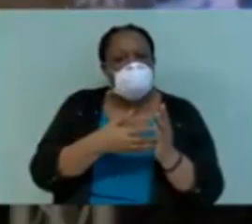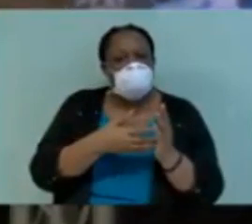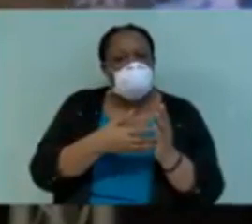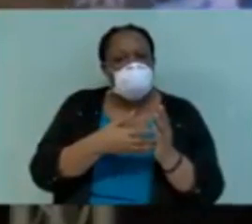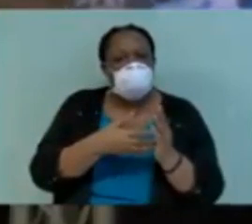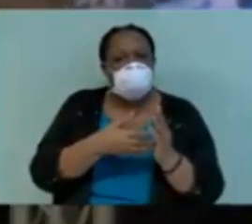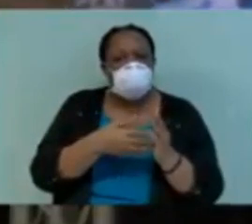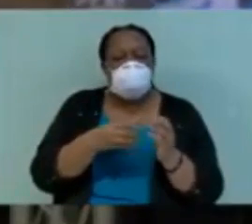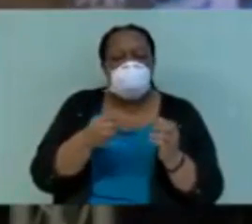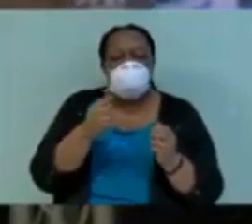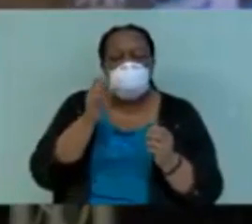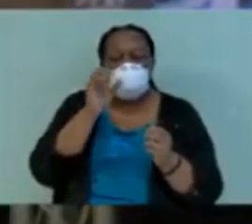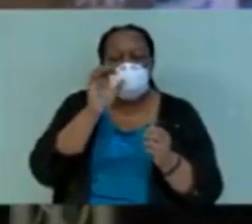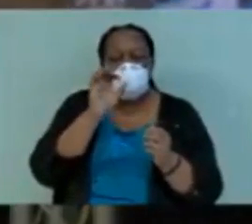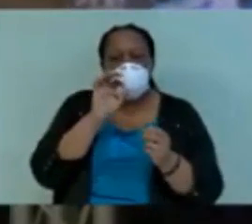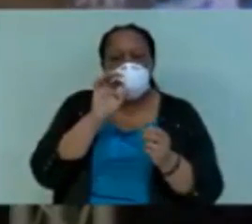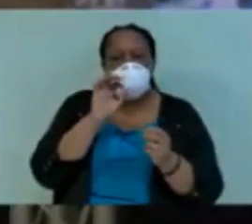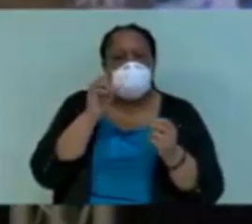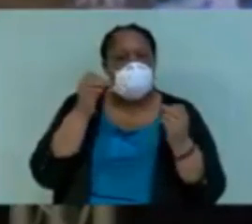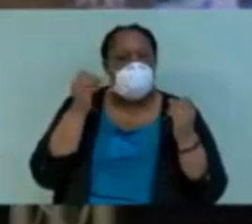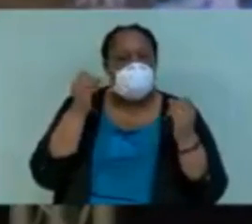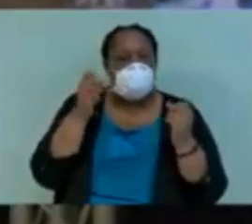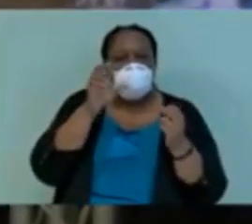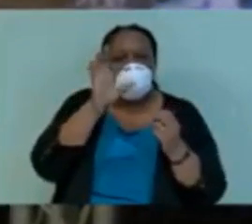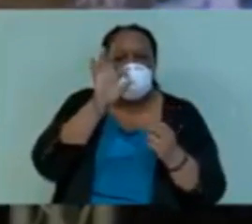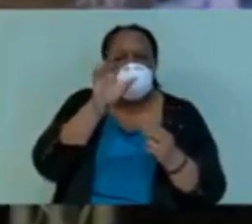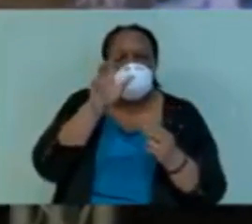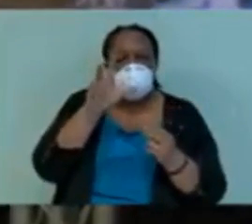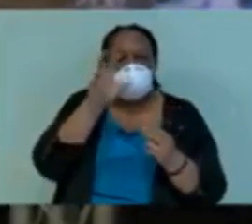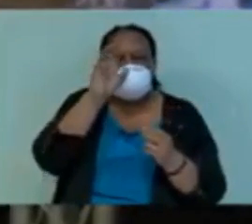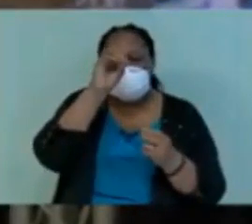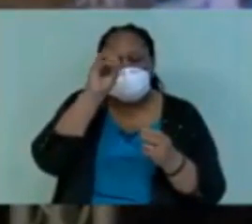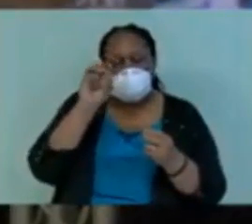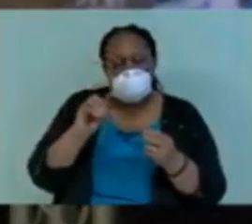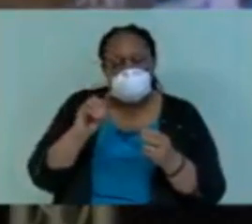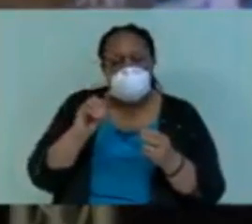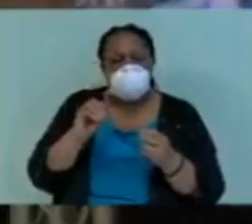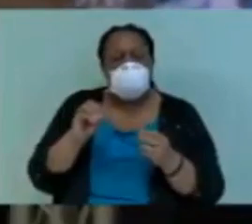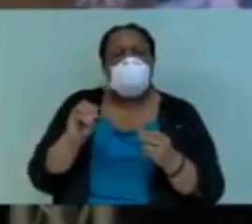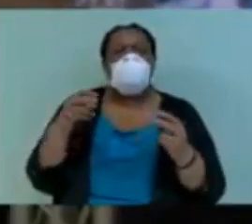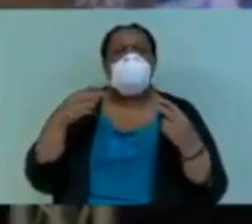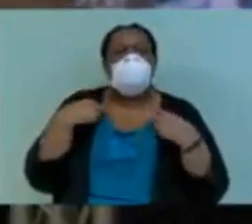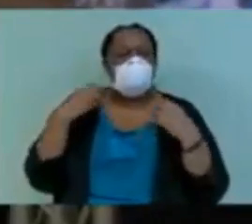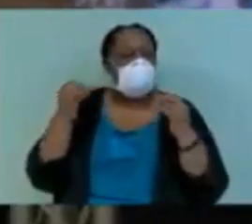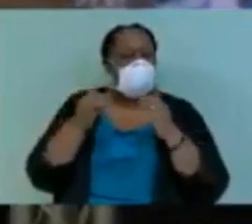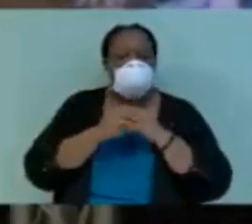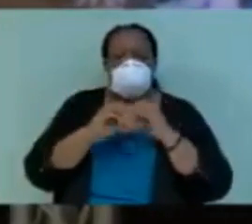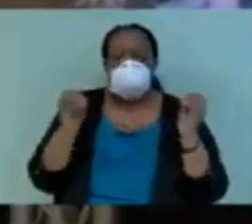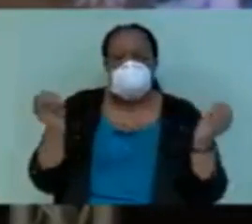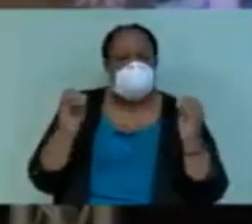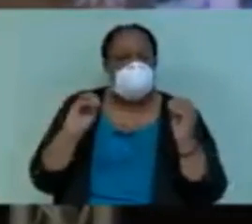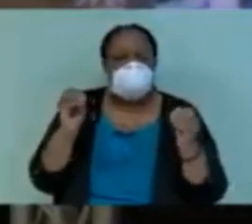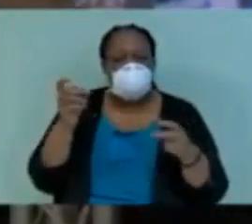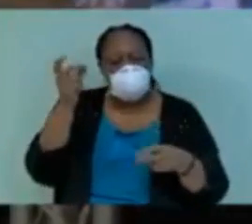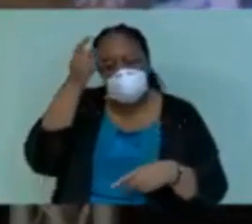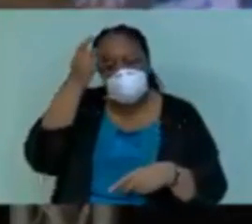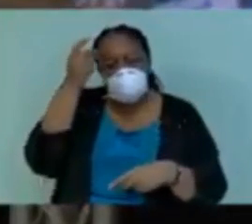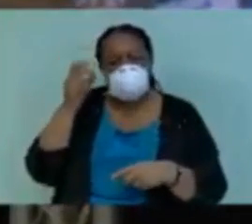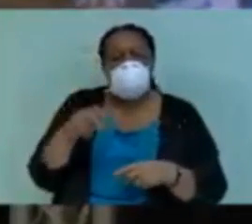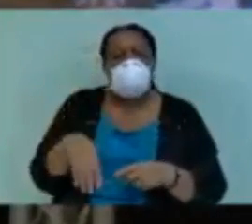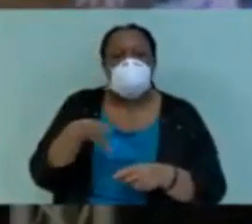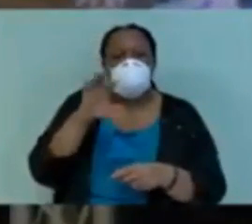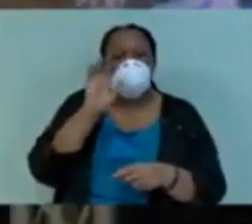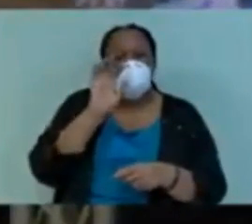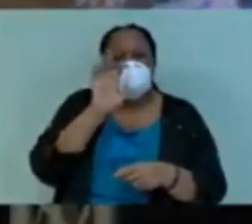with an average duration of 27 days between diagnosis and recovery.